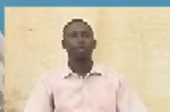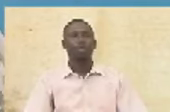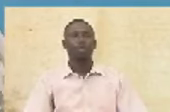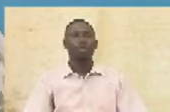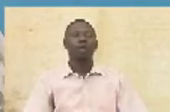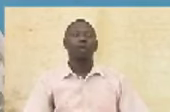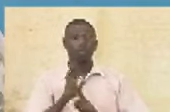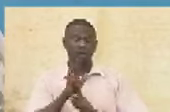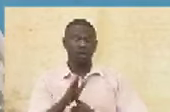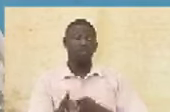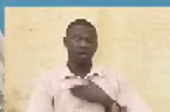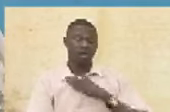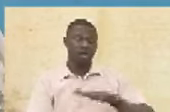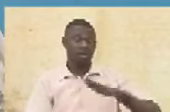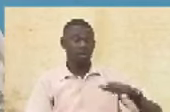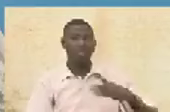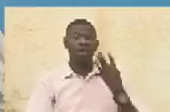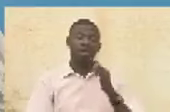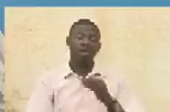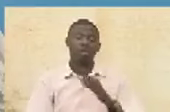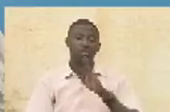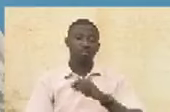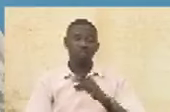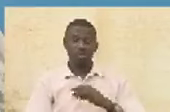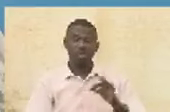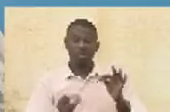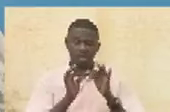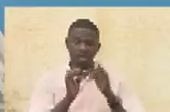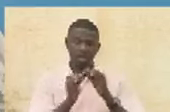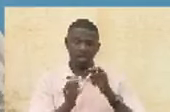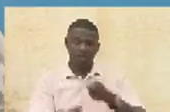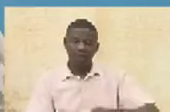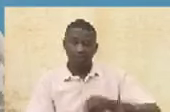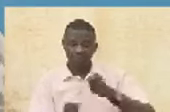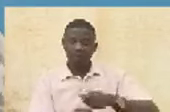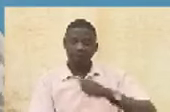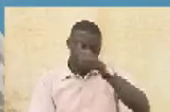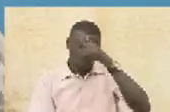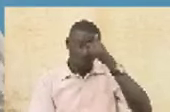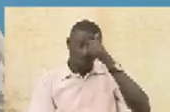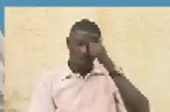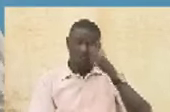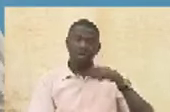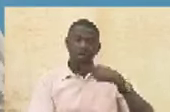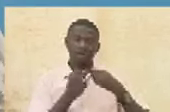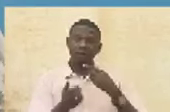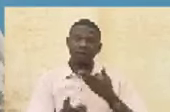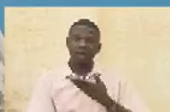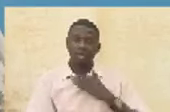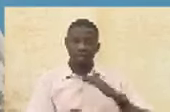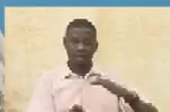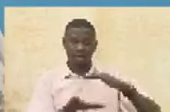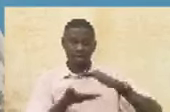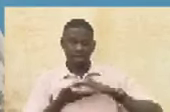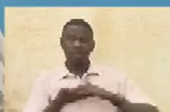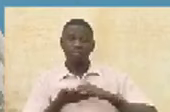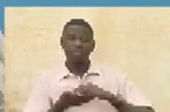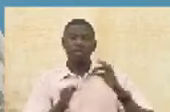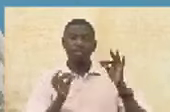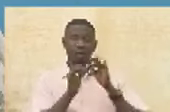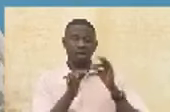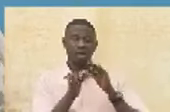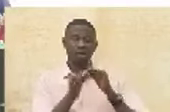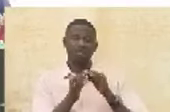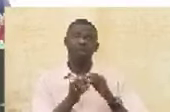And with my children, if I do this farming, rice farming, after getting rice out of my